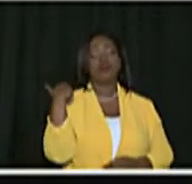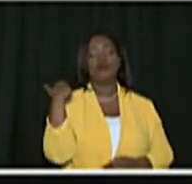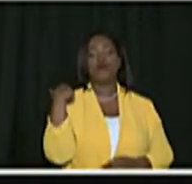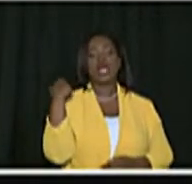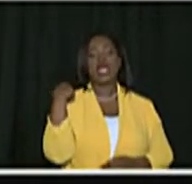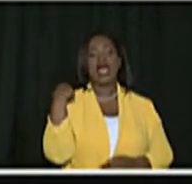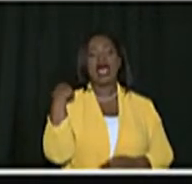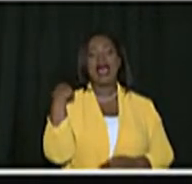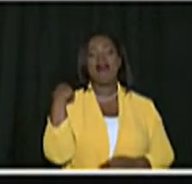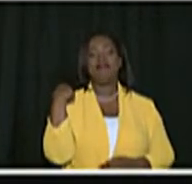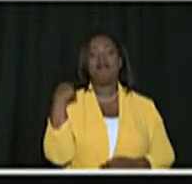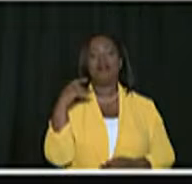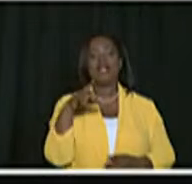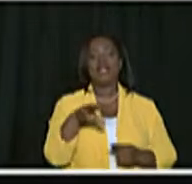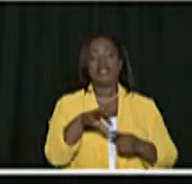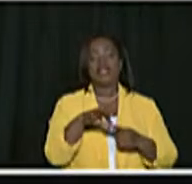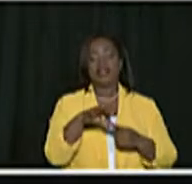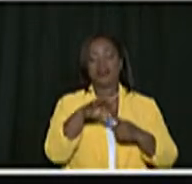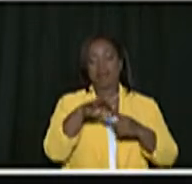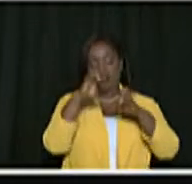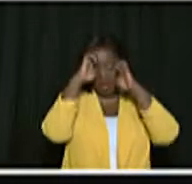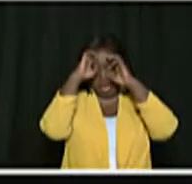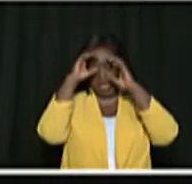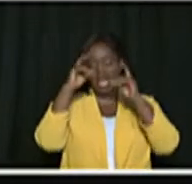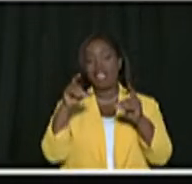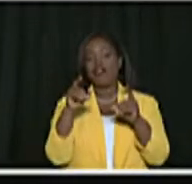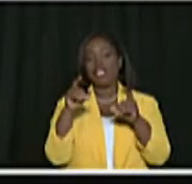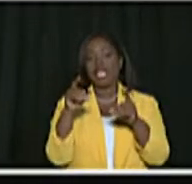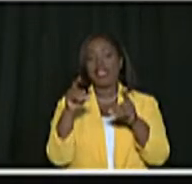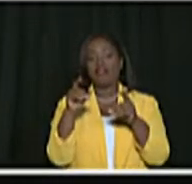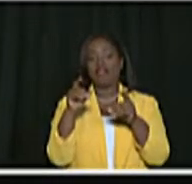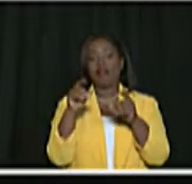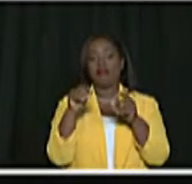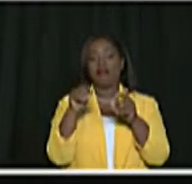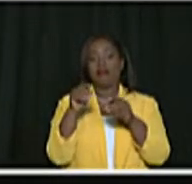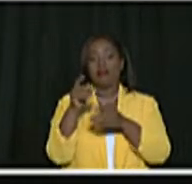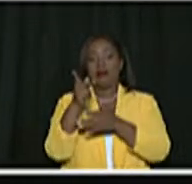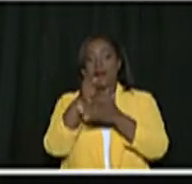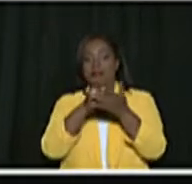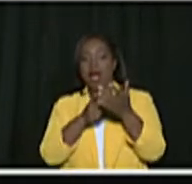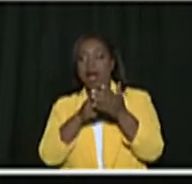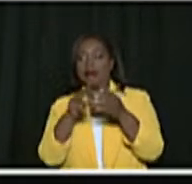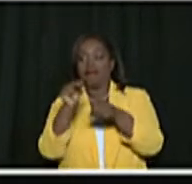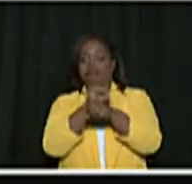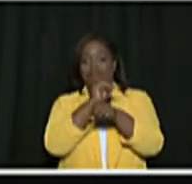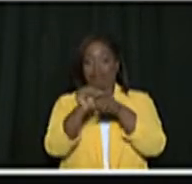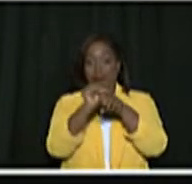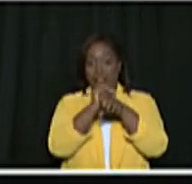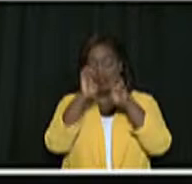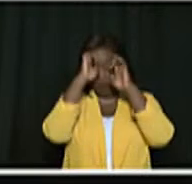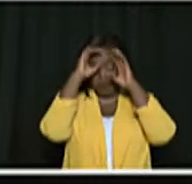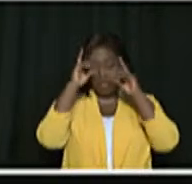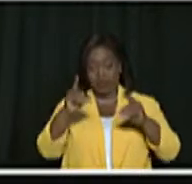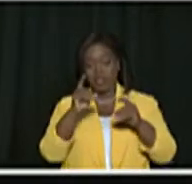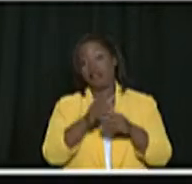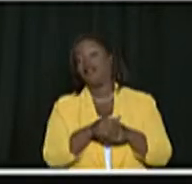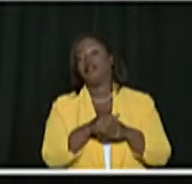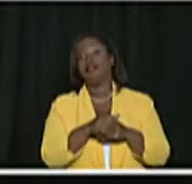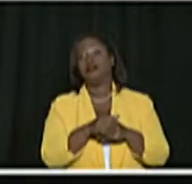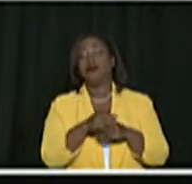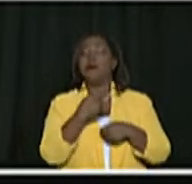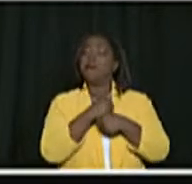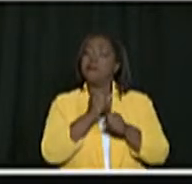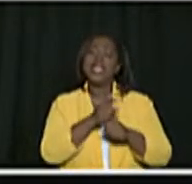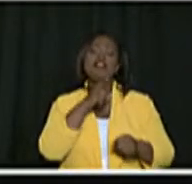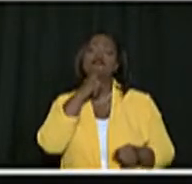and policies to ensure that our children with special education needs, that they get the care, assistance, and the empowerment that